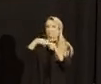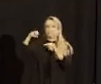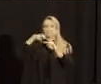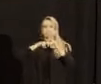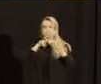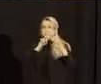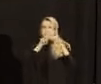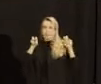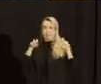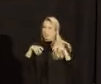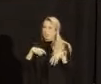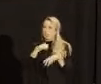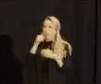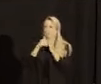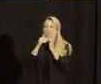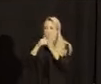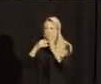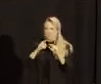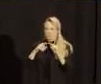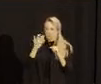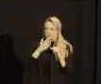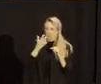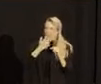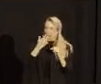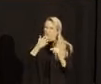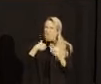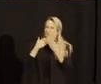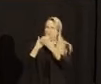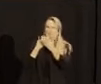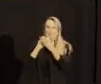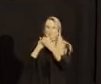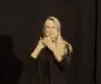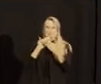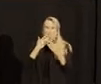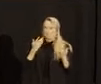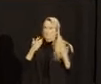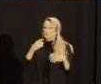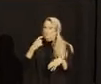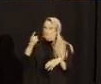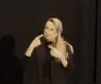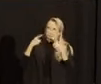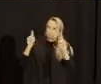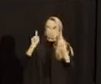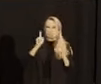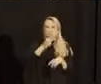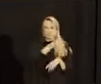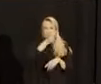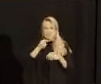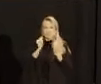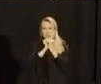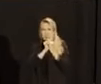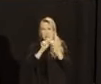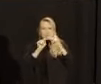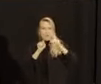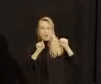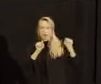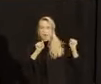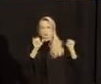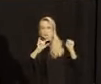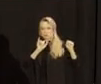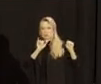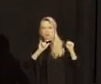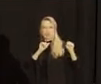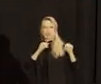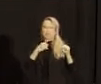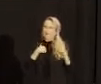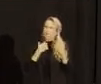I've known for at least a decade, in some cases two. You all represent my